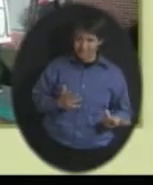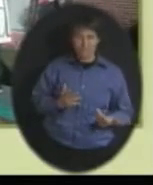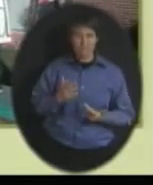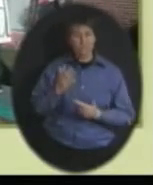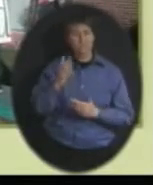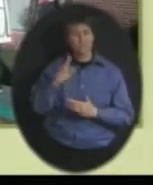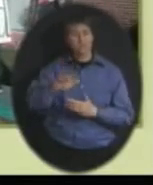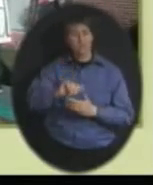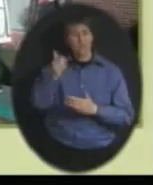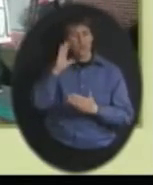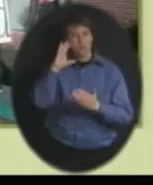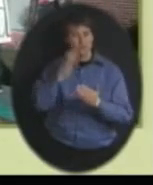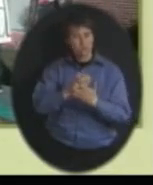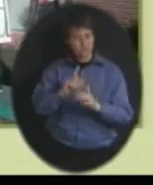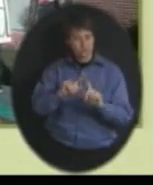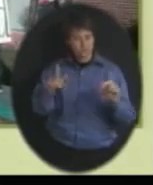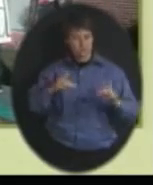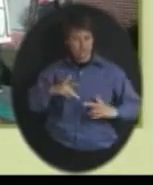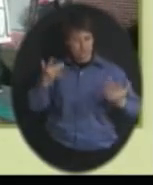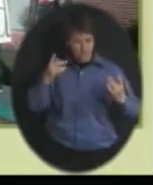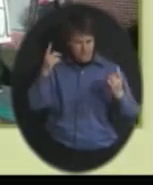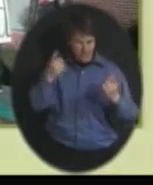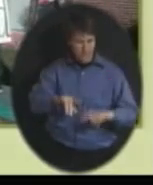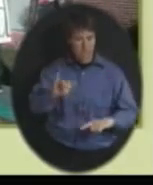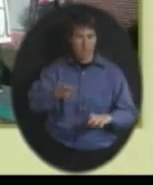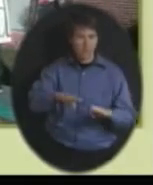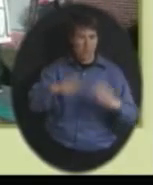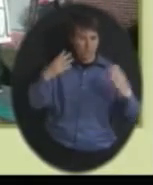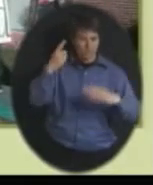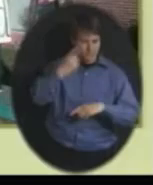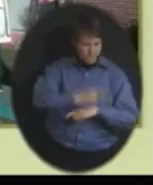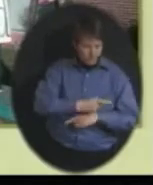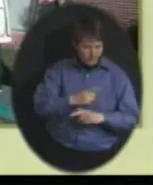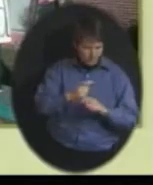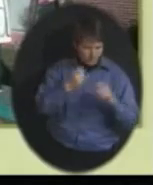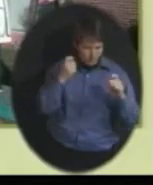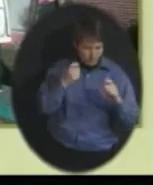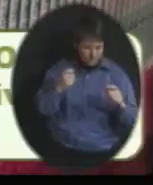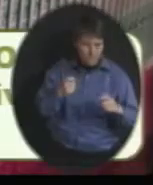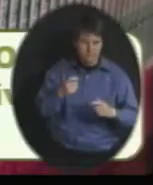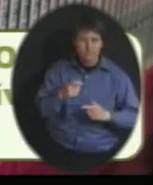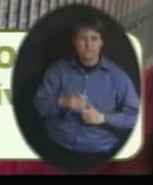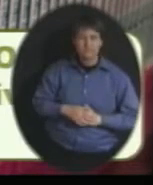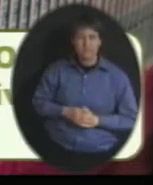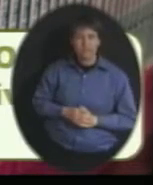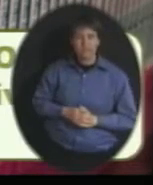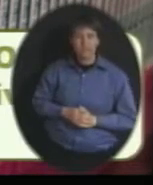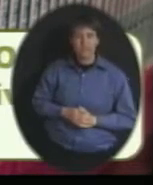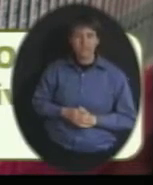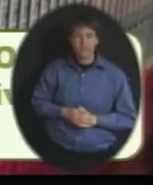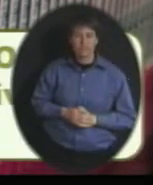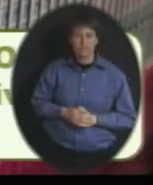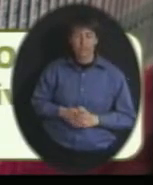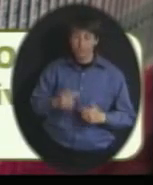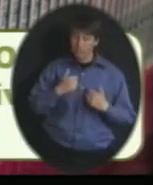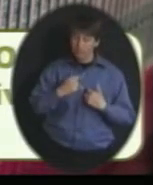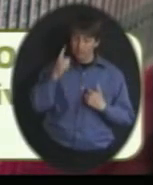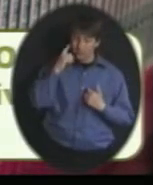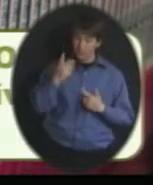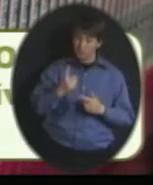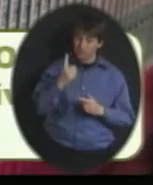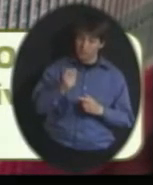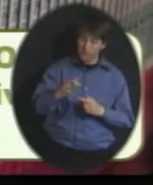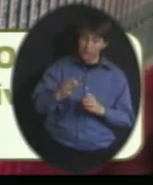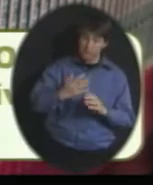pictures of events that took place during that opening day time. What I thought was one of the